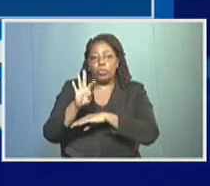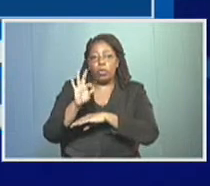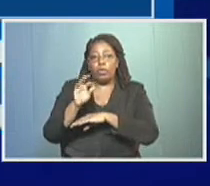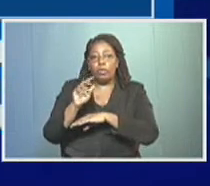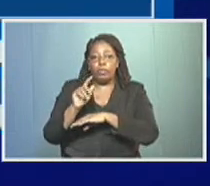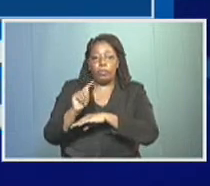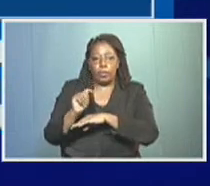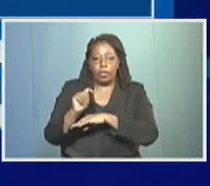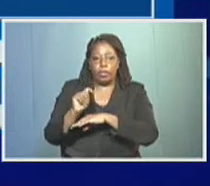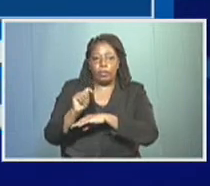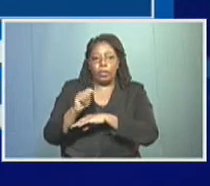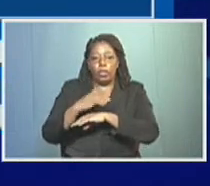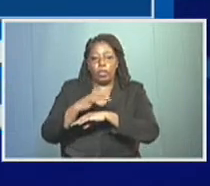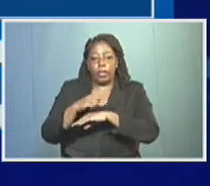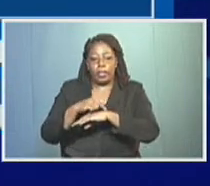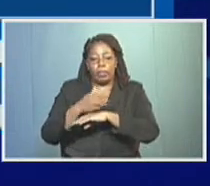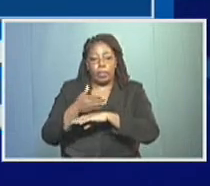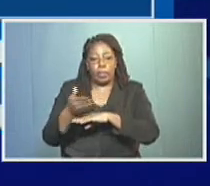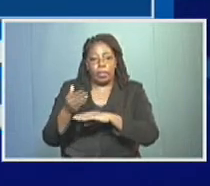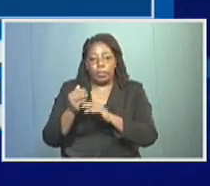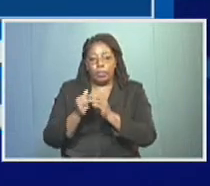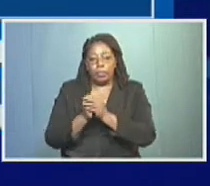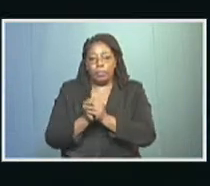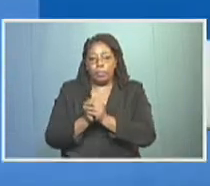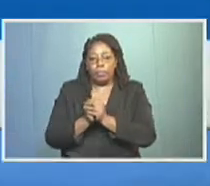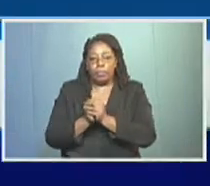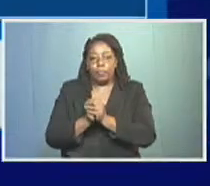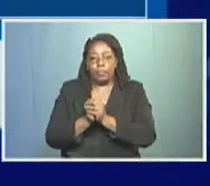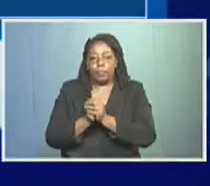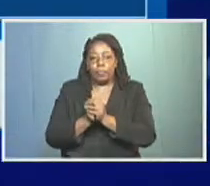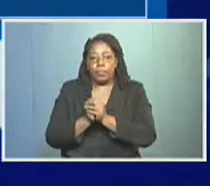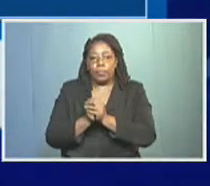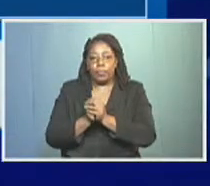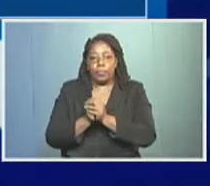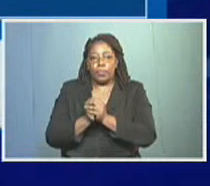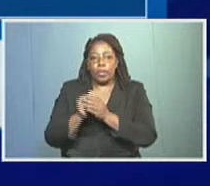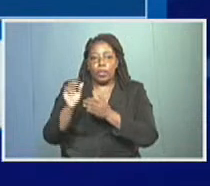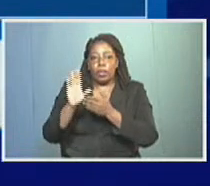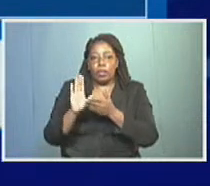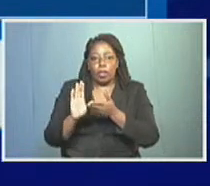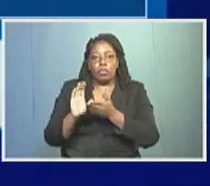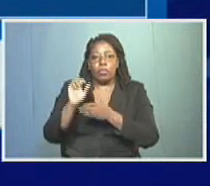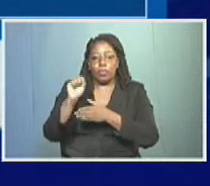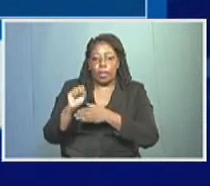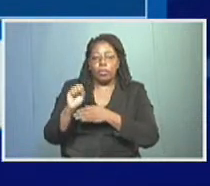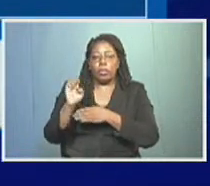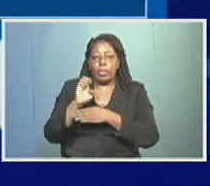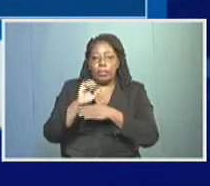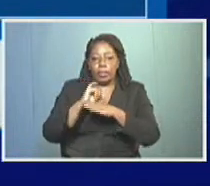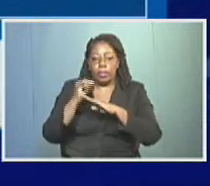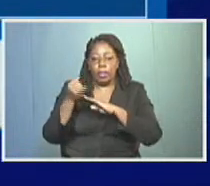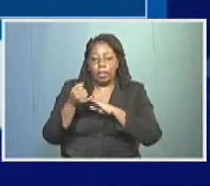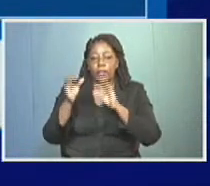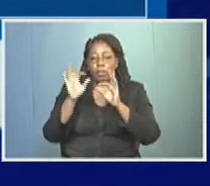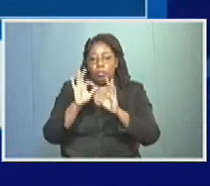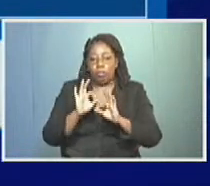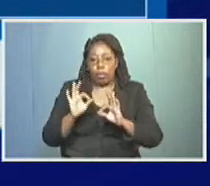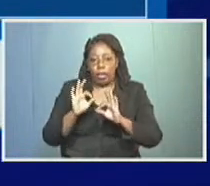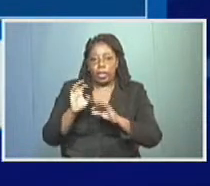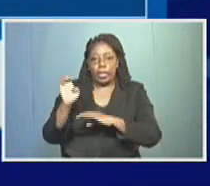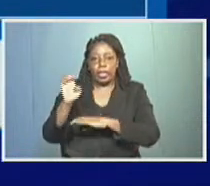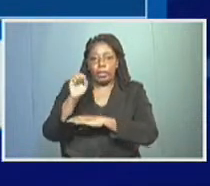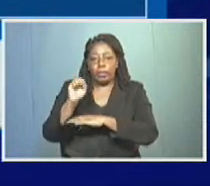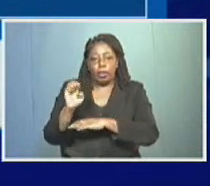at 7:31 in the morning, with a low tide at 1:58 in the afternoon. Now for the central and southeastern islands on Friday, winds east